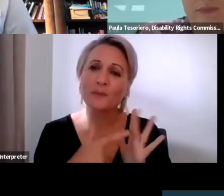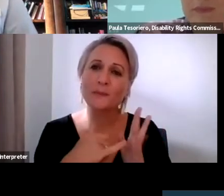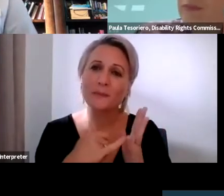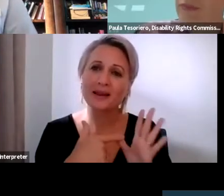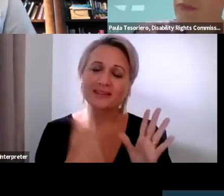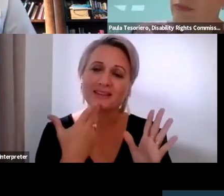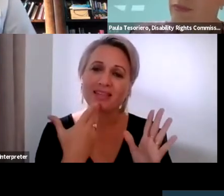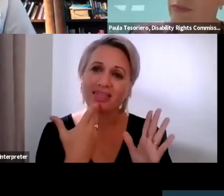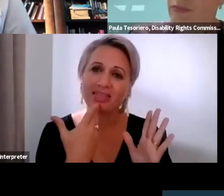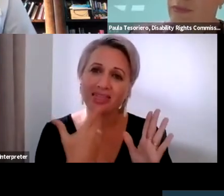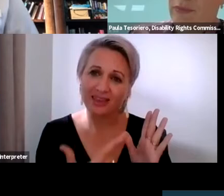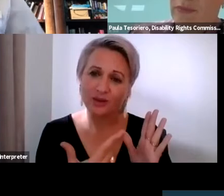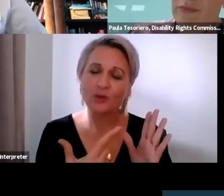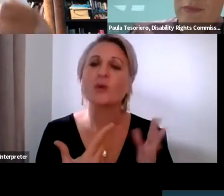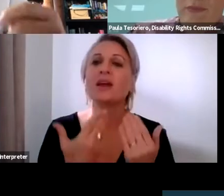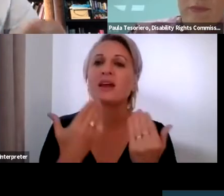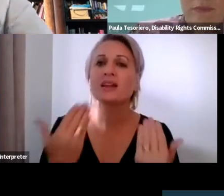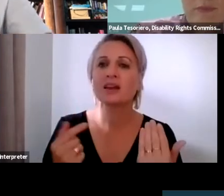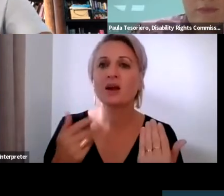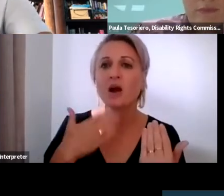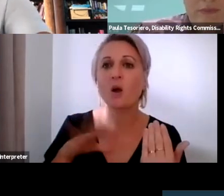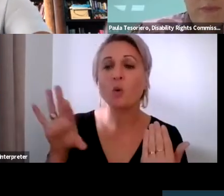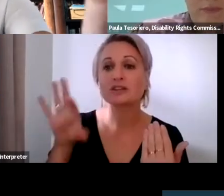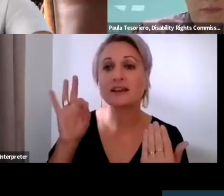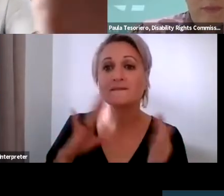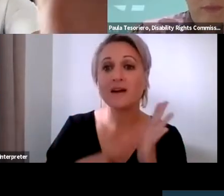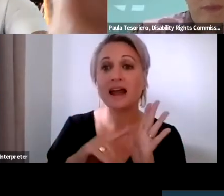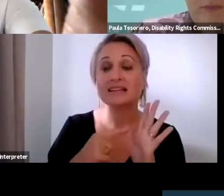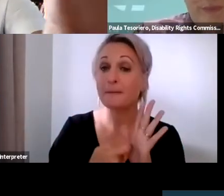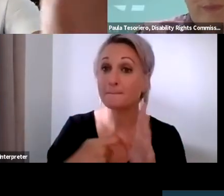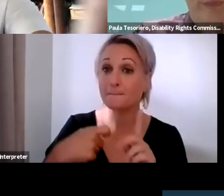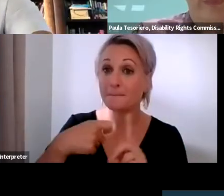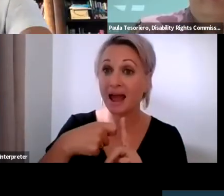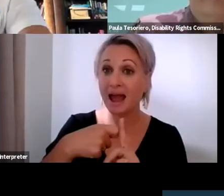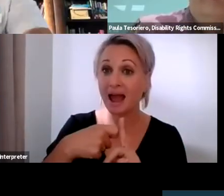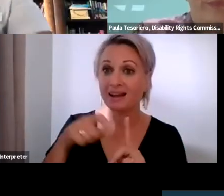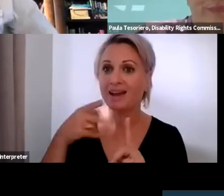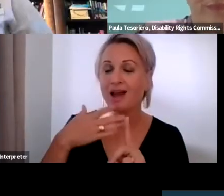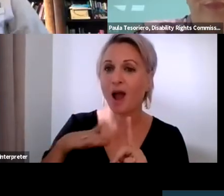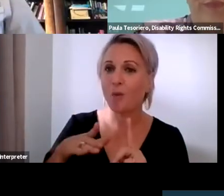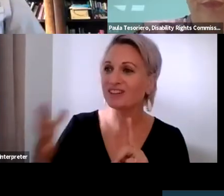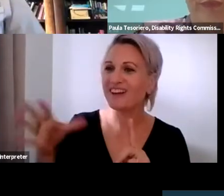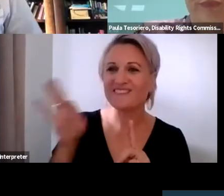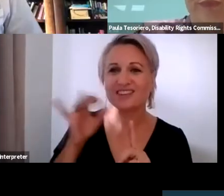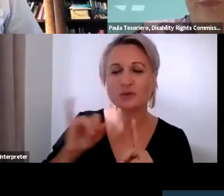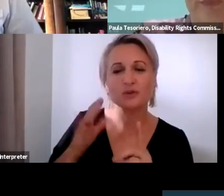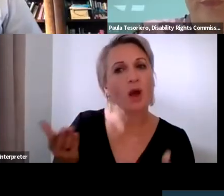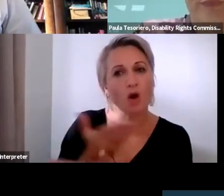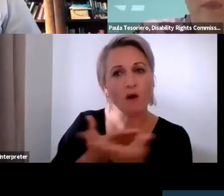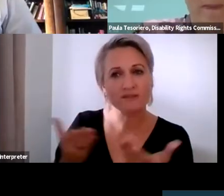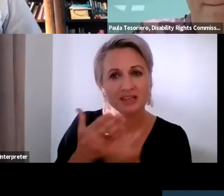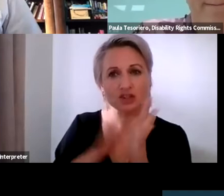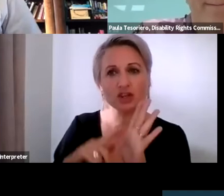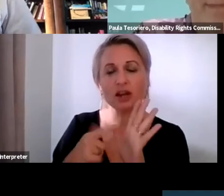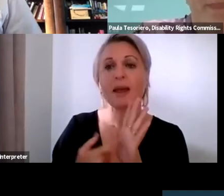I'd like to now invite you, Mark, to enter the conversation. Mark is the CEO